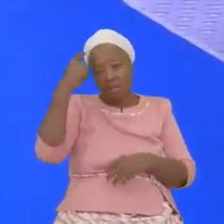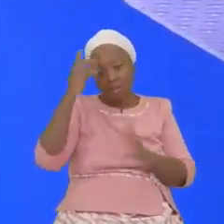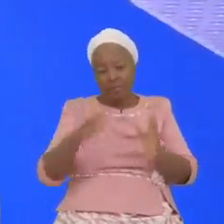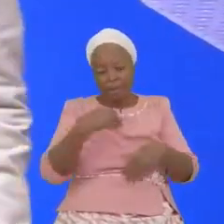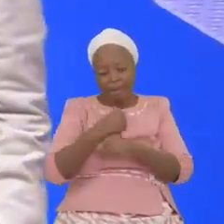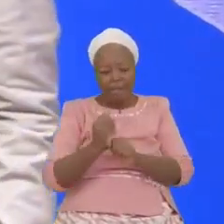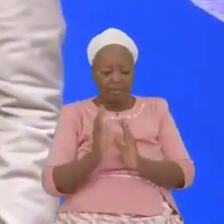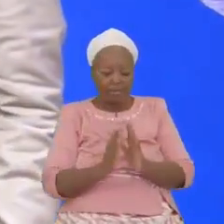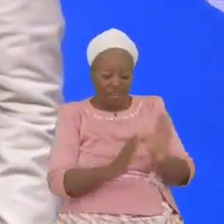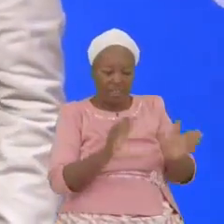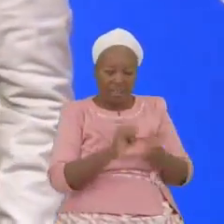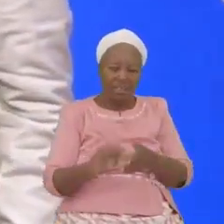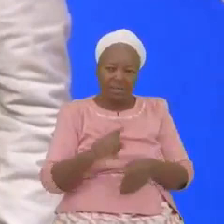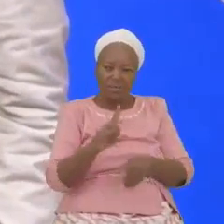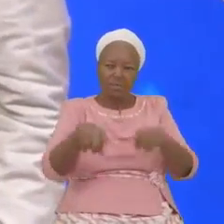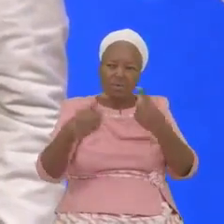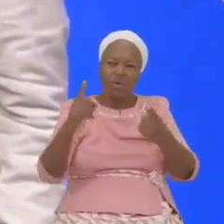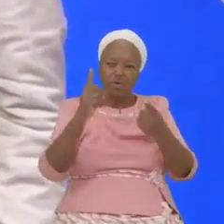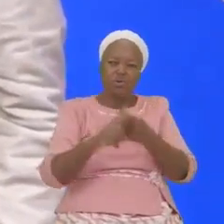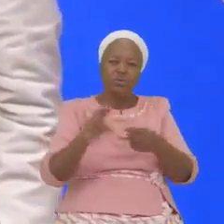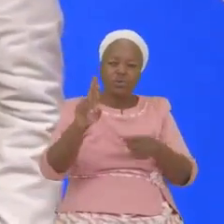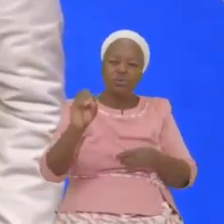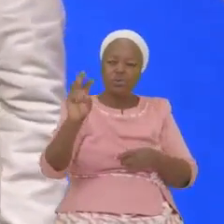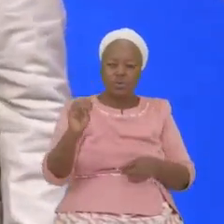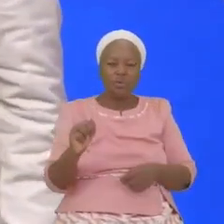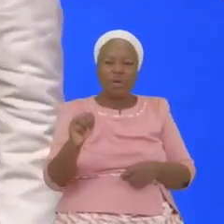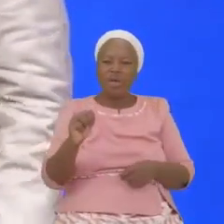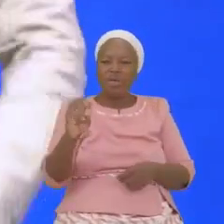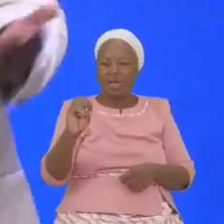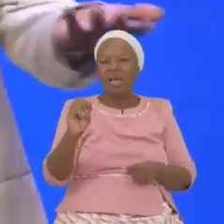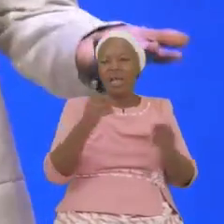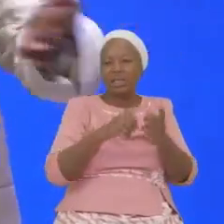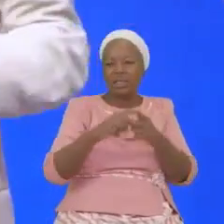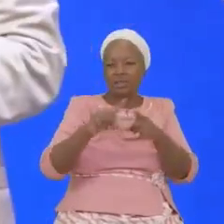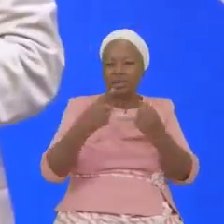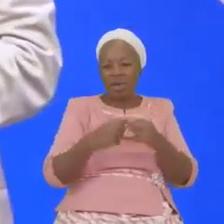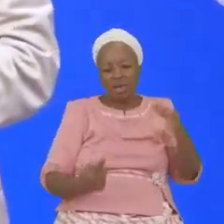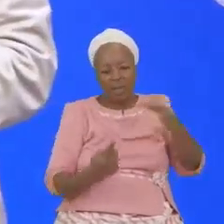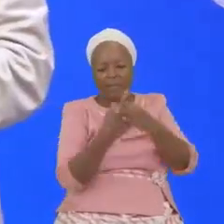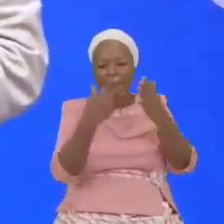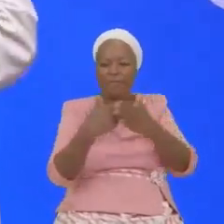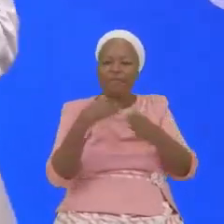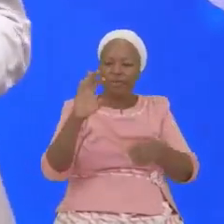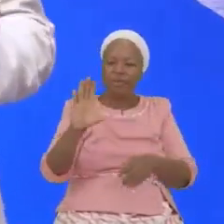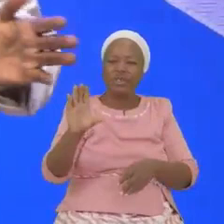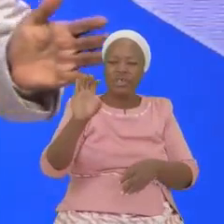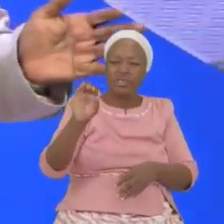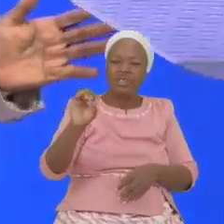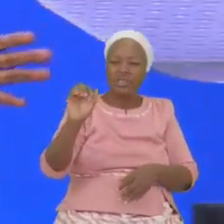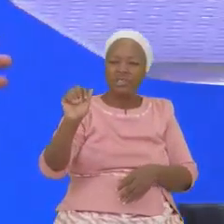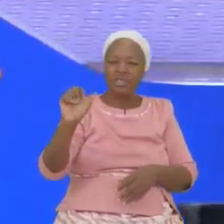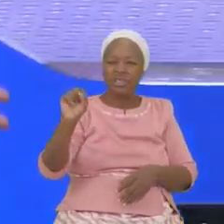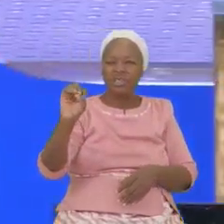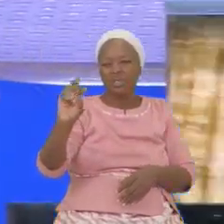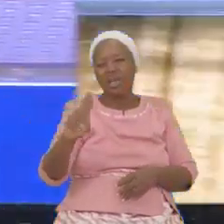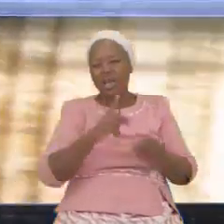arrangement that he should go to Rome and go and see, go and appear before Caesar. As they got